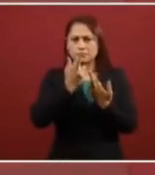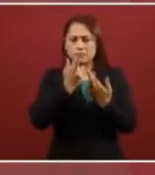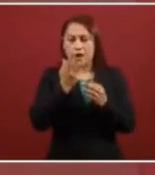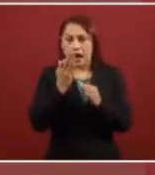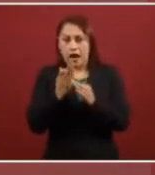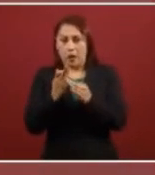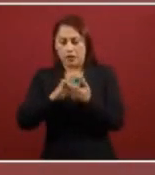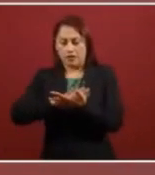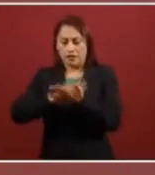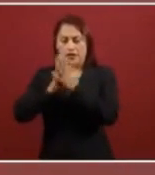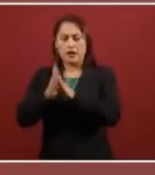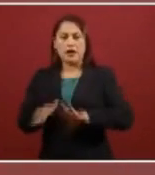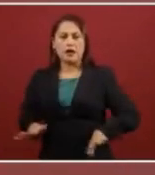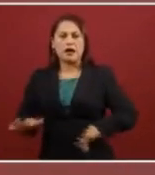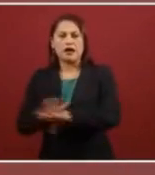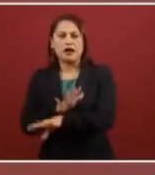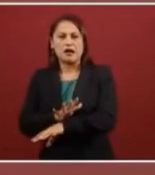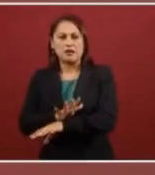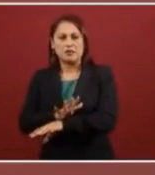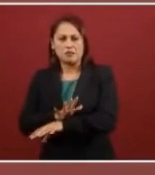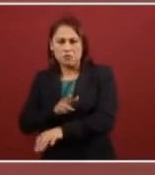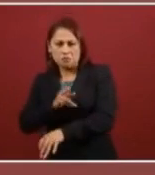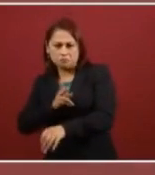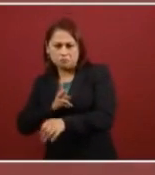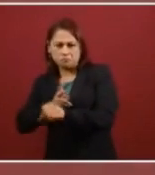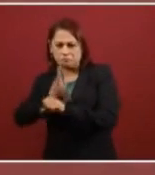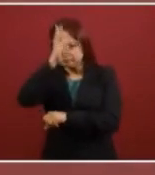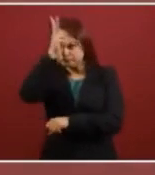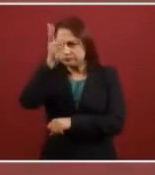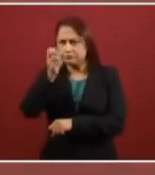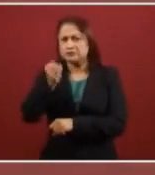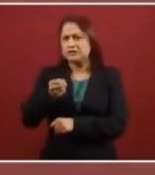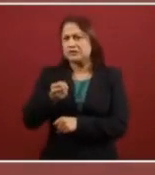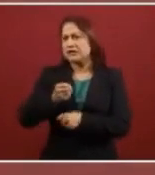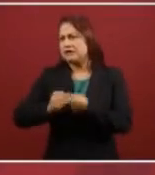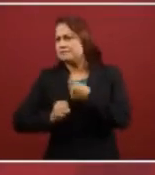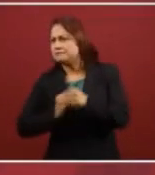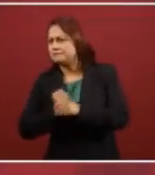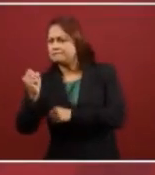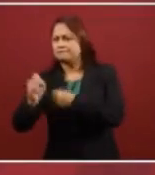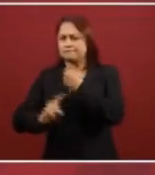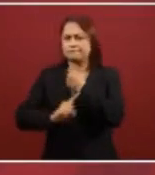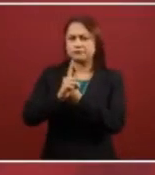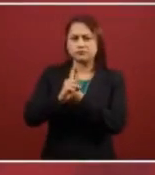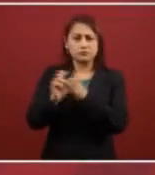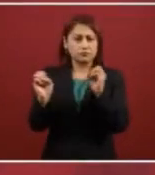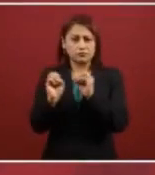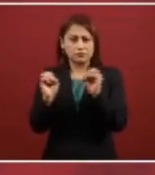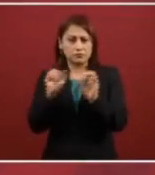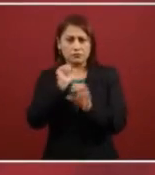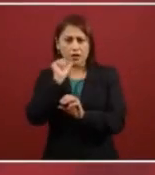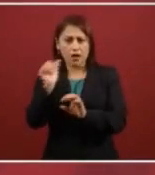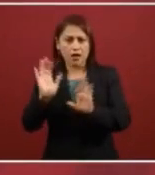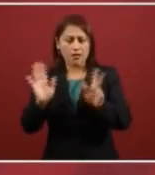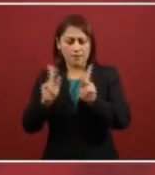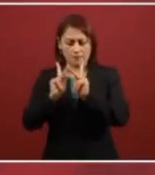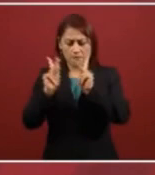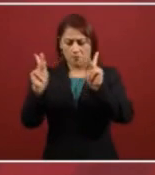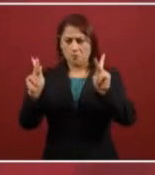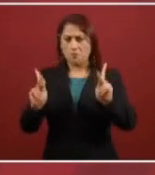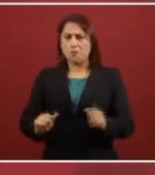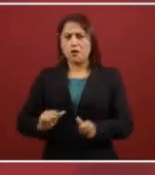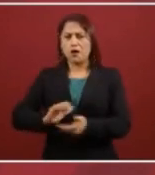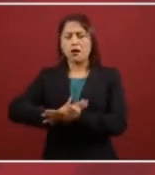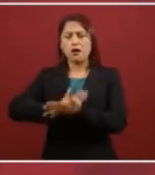it de without violence, pacífica. In a peaceful way. Entonces, so therefore, bien, que we're doing fine. Hay, so yes,